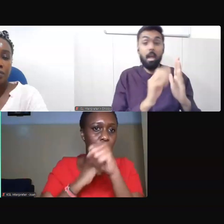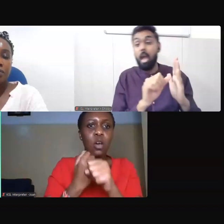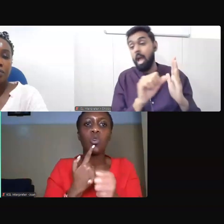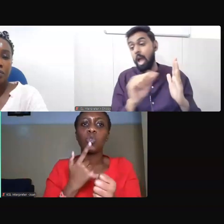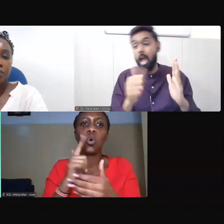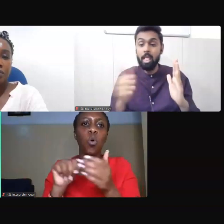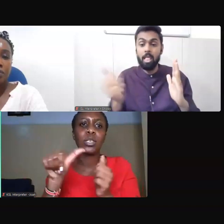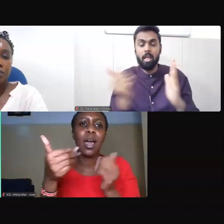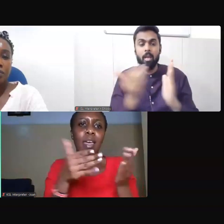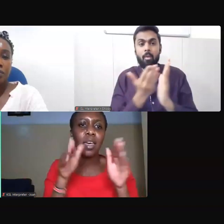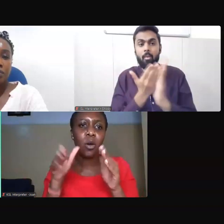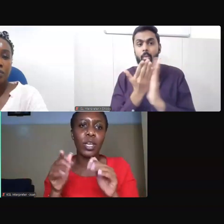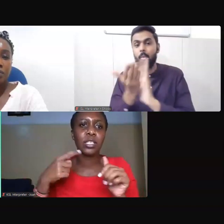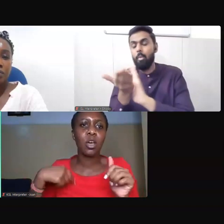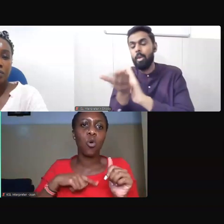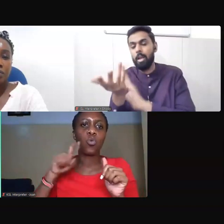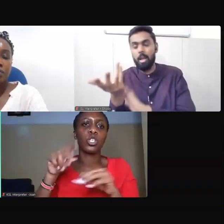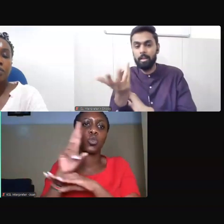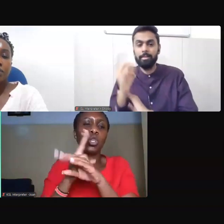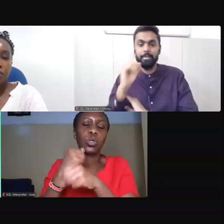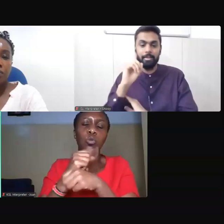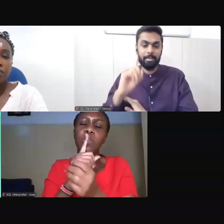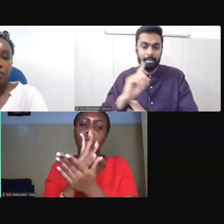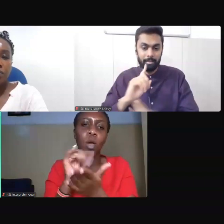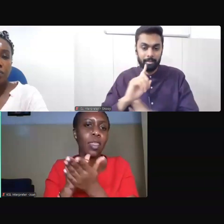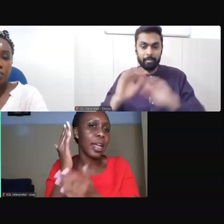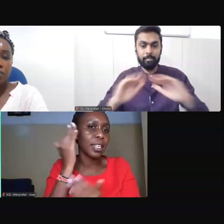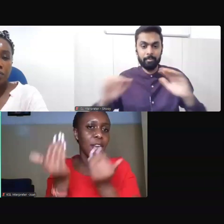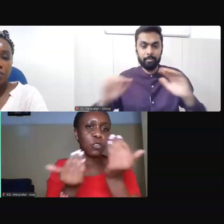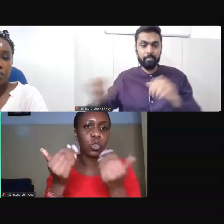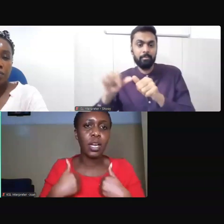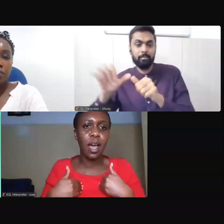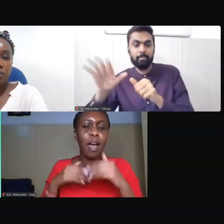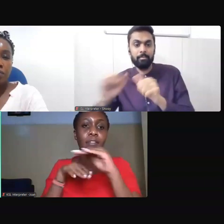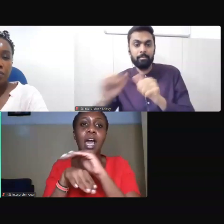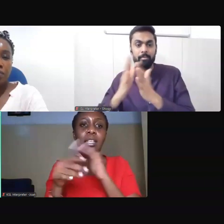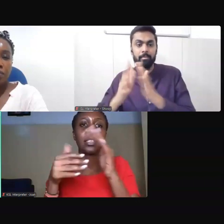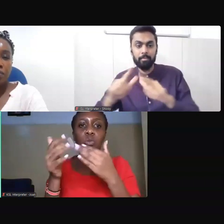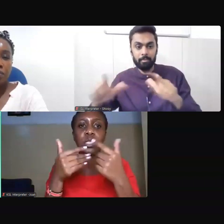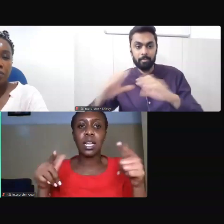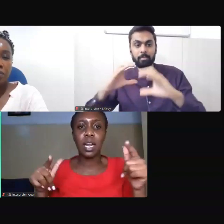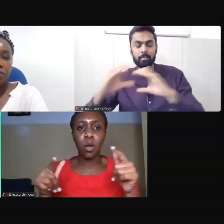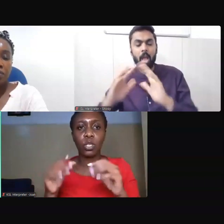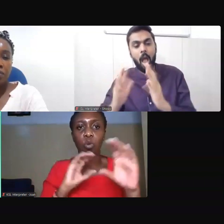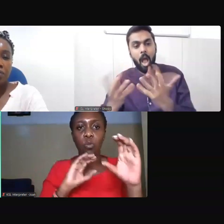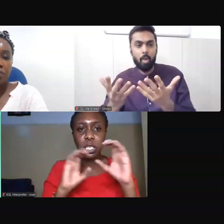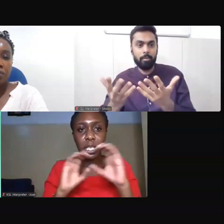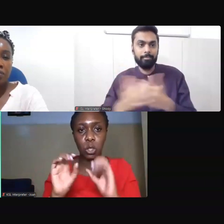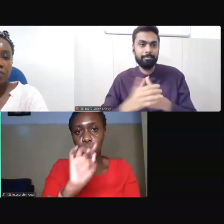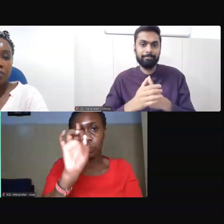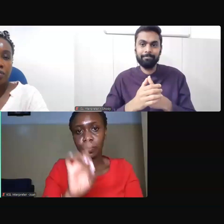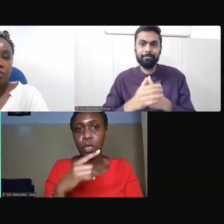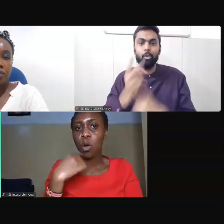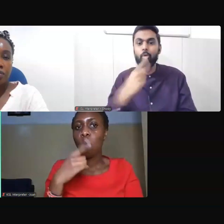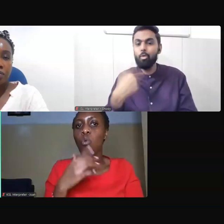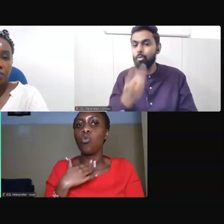should we use to ensure that deaf children have access to sign language communication? Who would